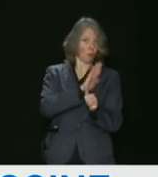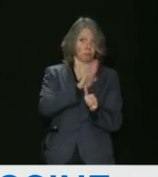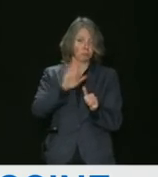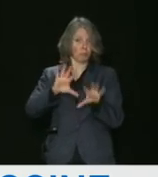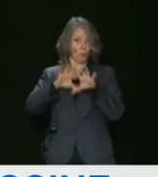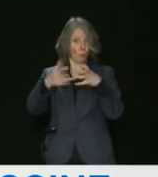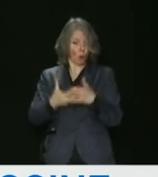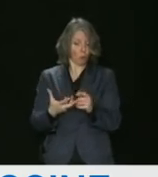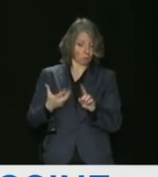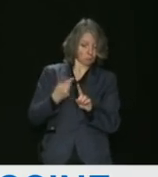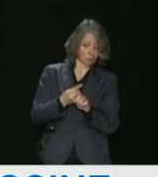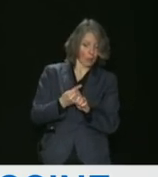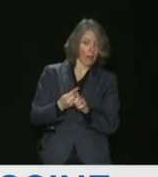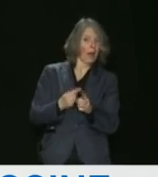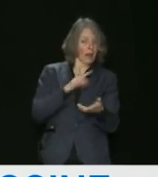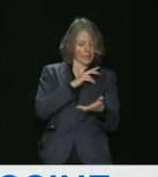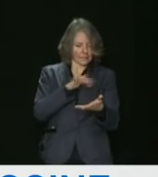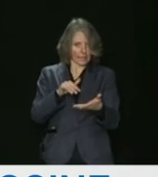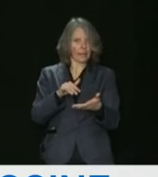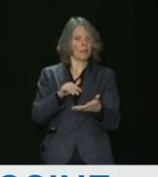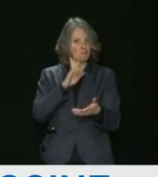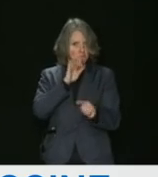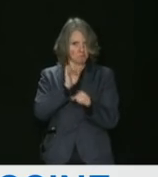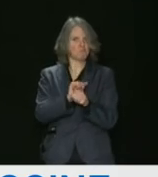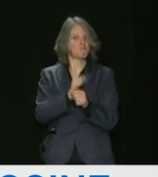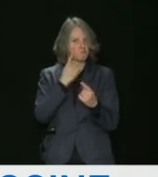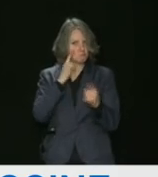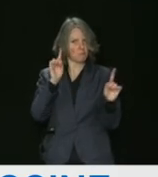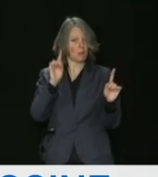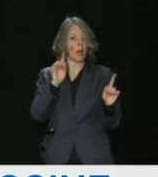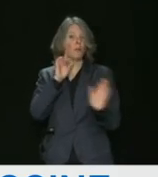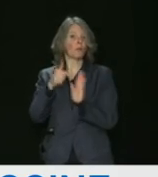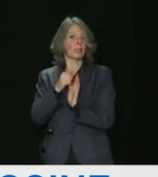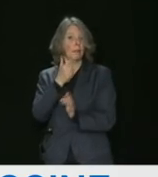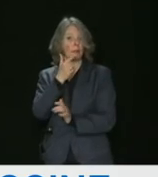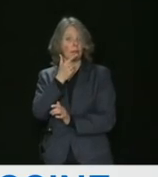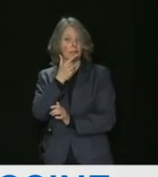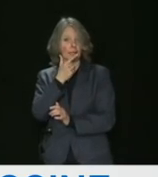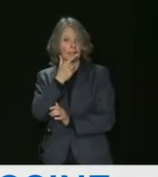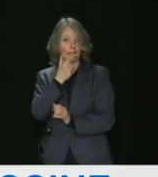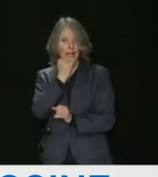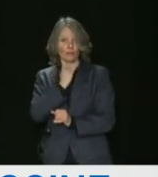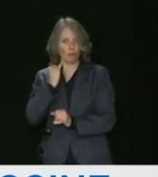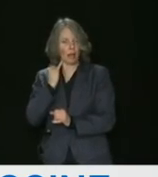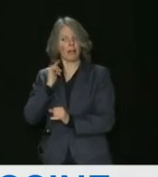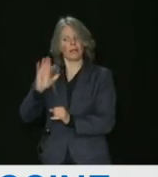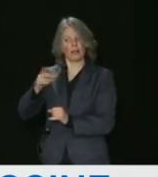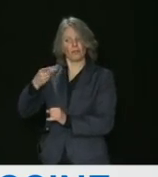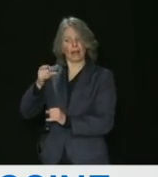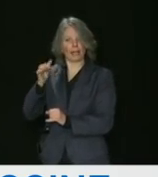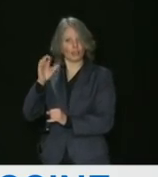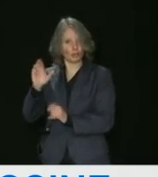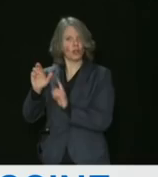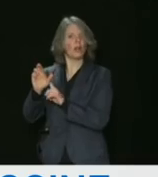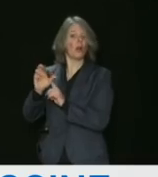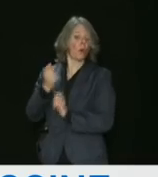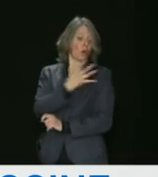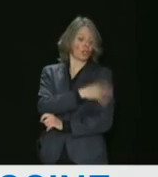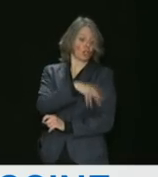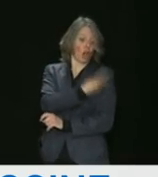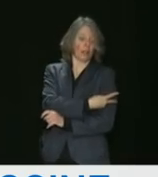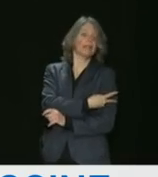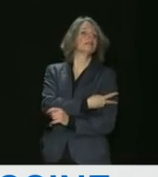that support it, be it in Israel for the Pfizer vaccine or in Scotland for the